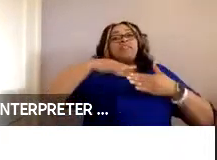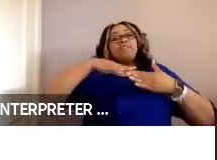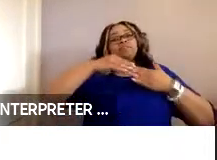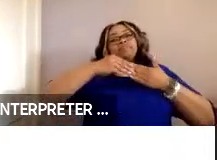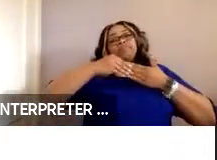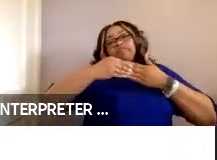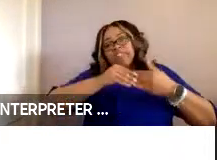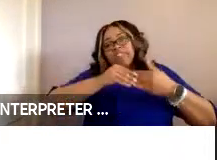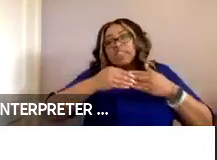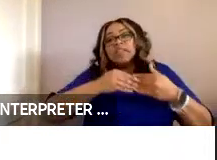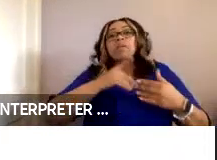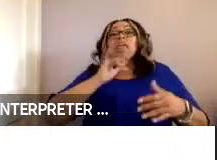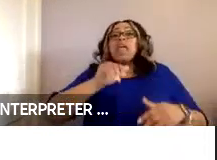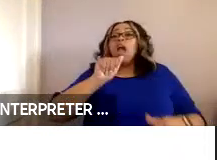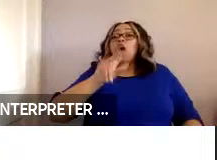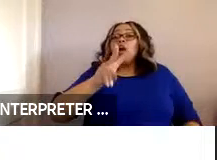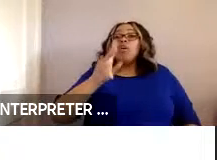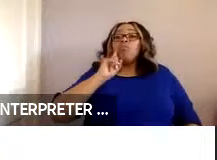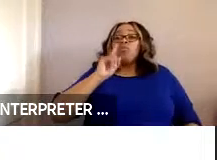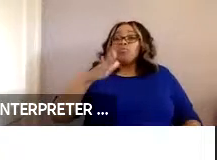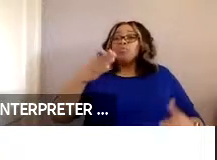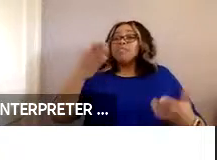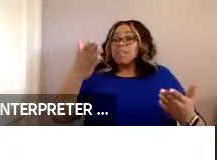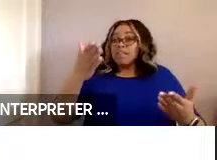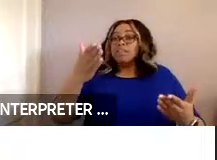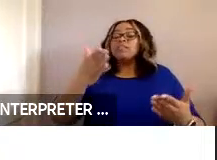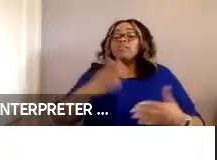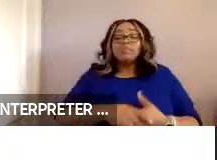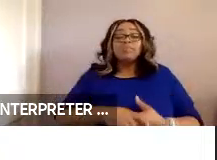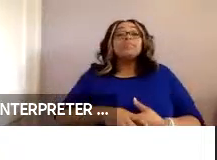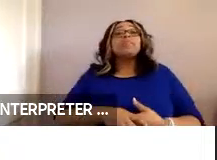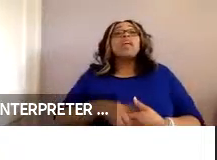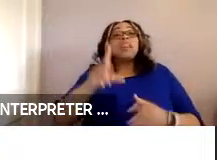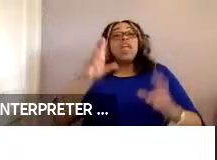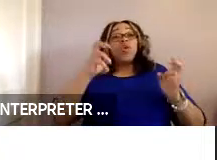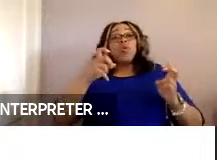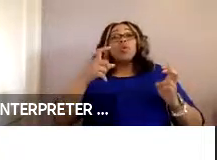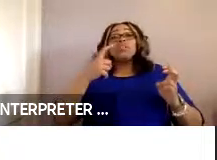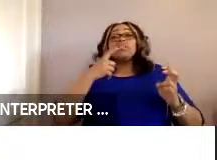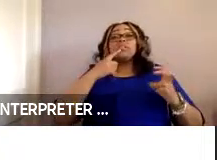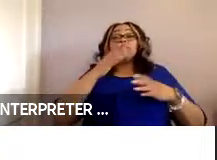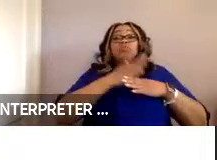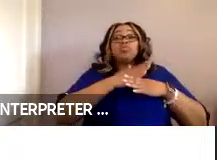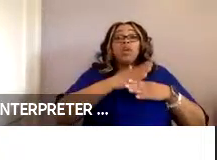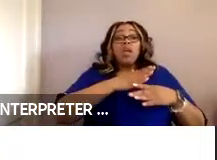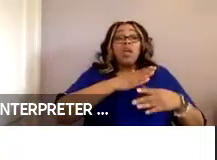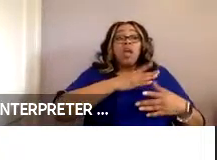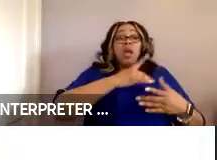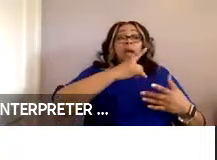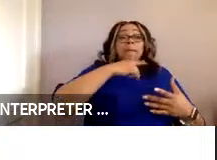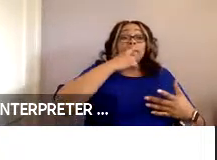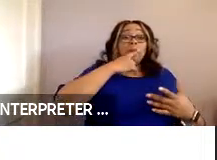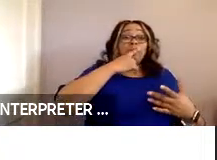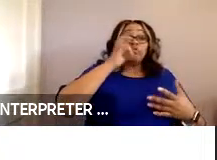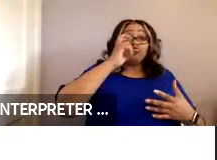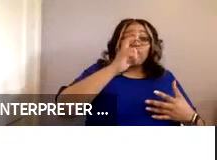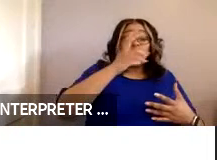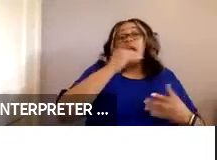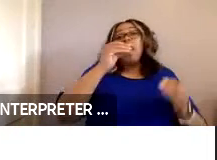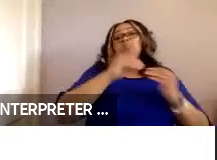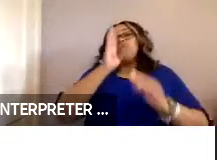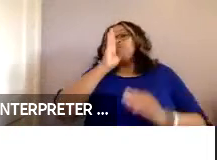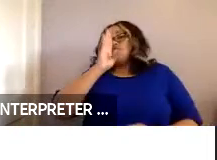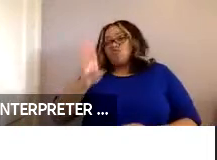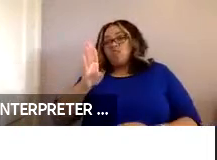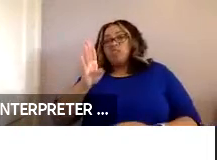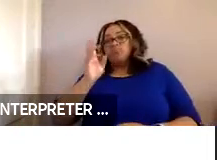flexibility the autonomous vehicles will present. And this quote distinguishes between public transportation and more direct